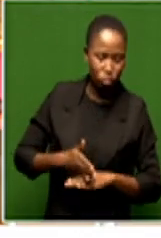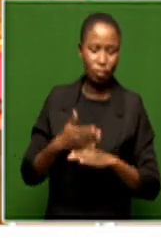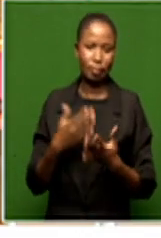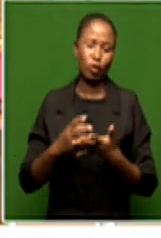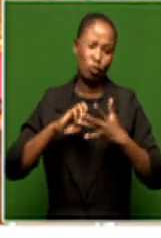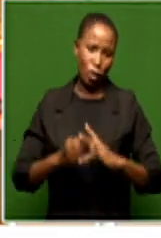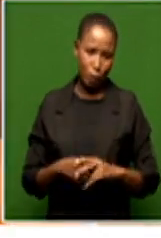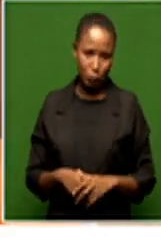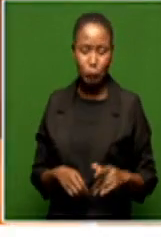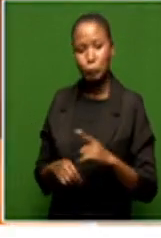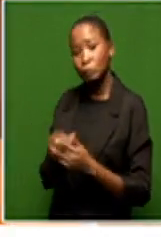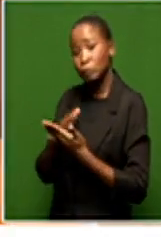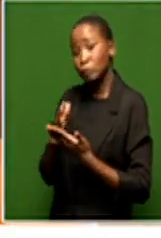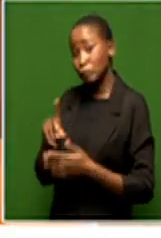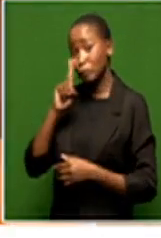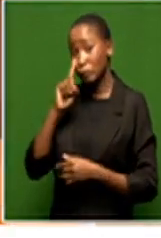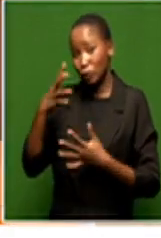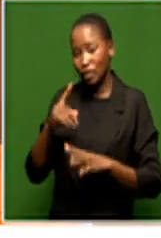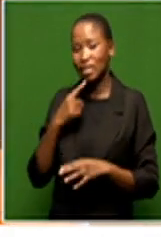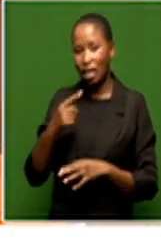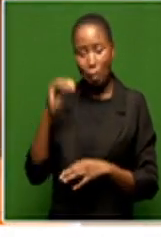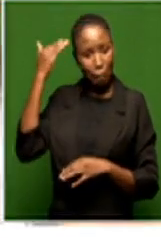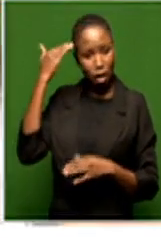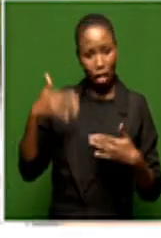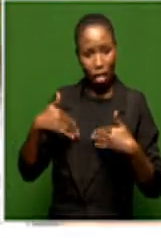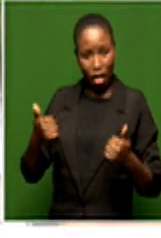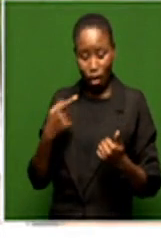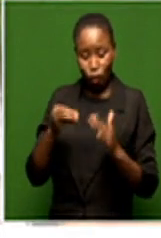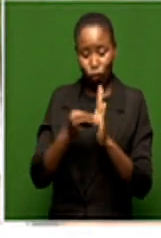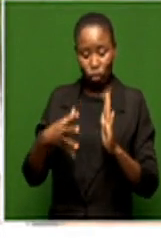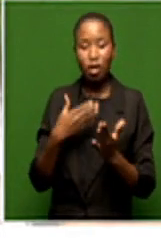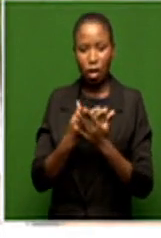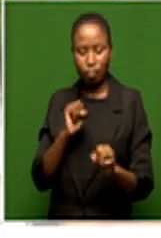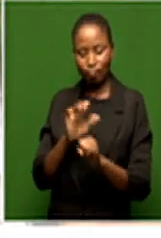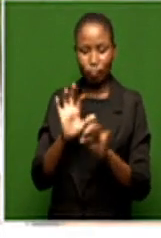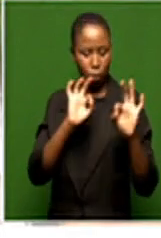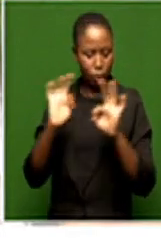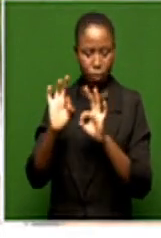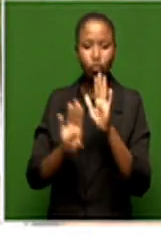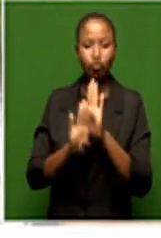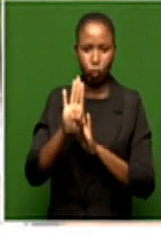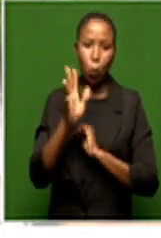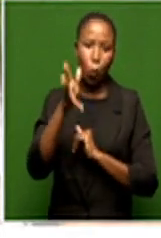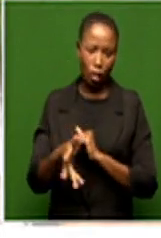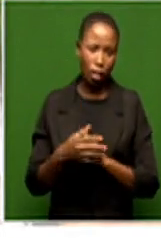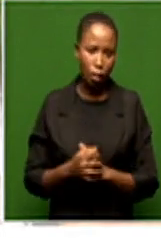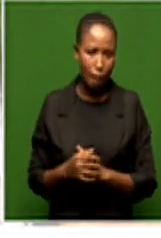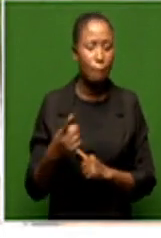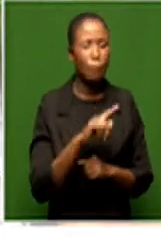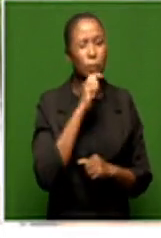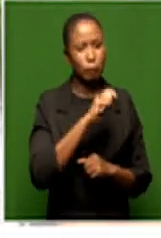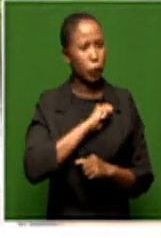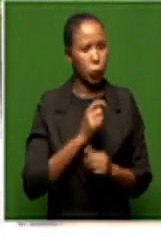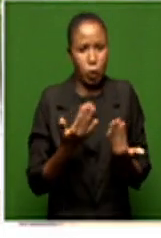on teaching and the mental health of learners could impact this year's marks. Of course, we must expect that the results would not be the same.